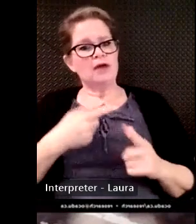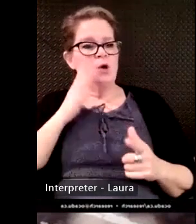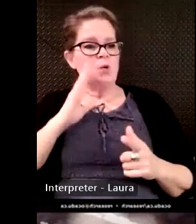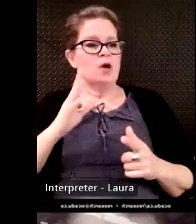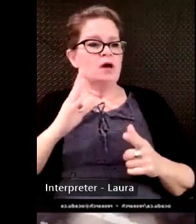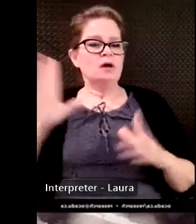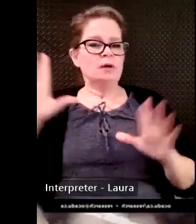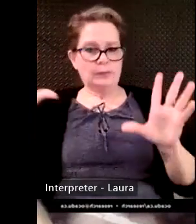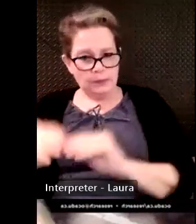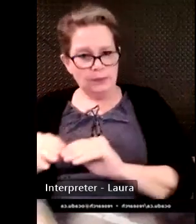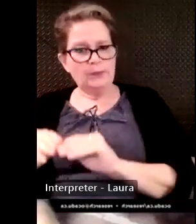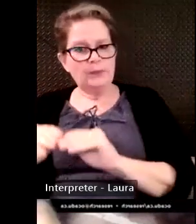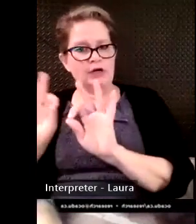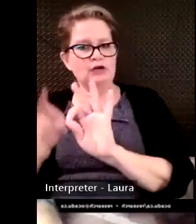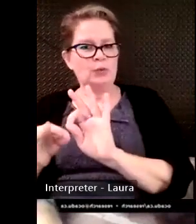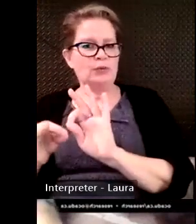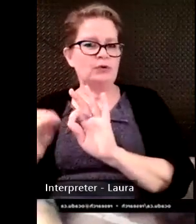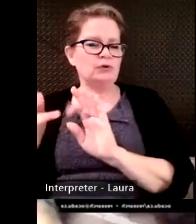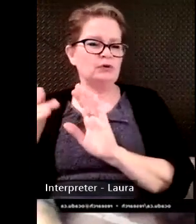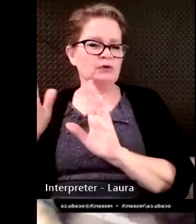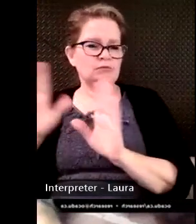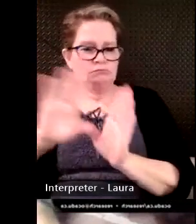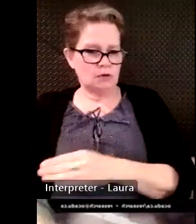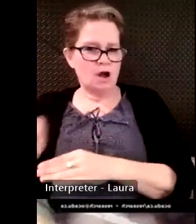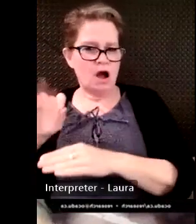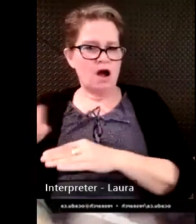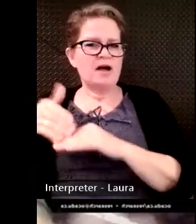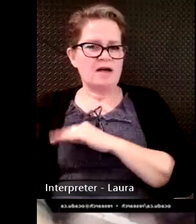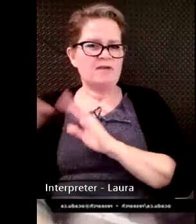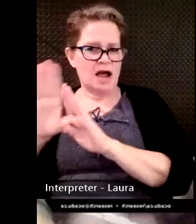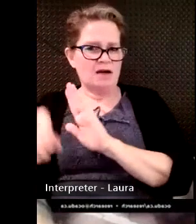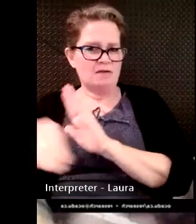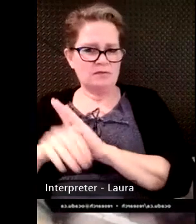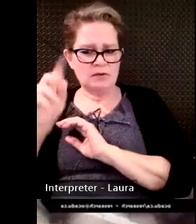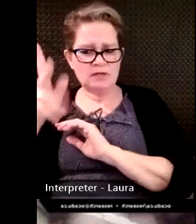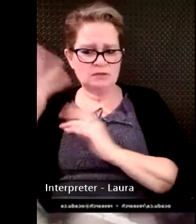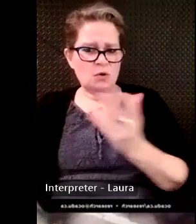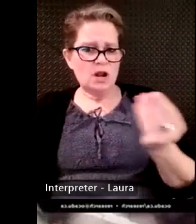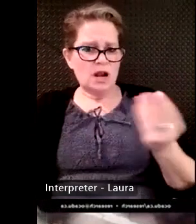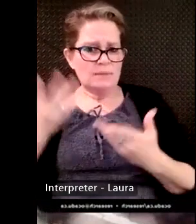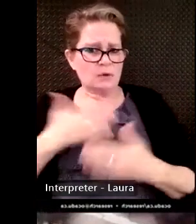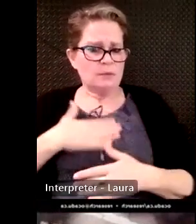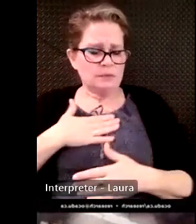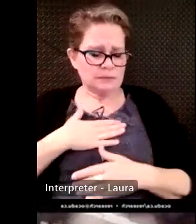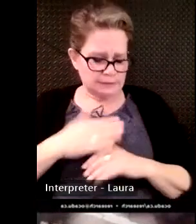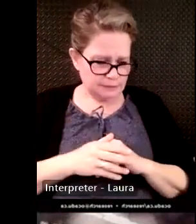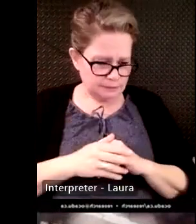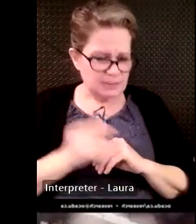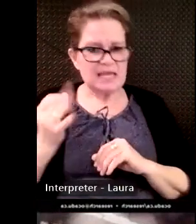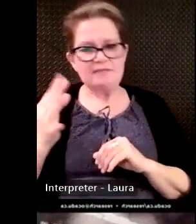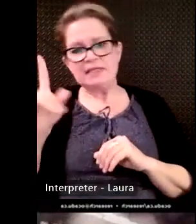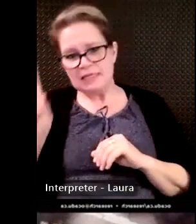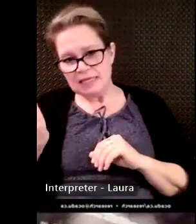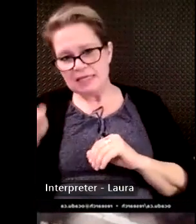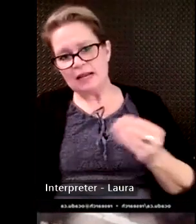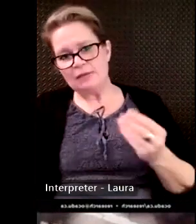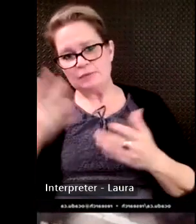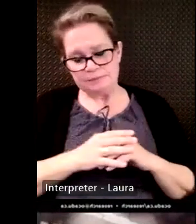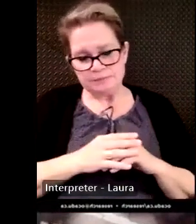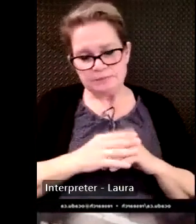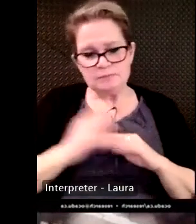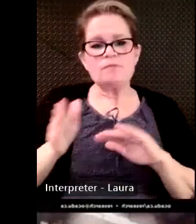Okay. I think that's all the announcements that I have for now. And what we'll do is we'll go through the 3 speakers